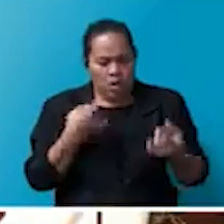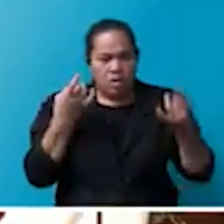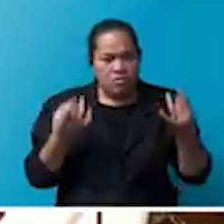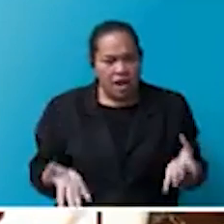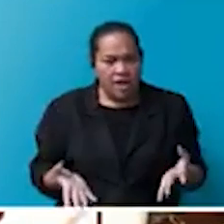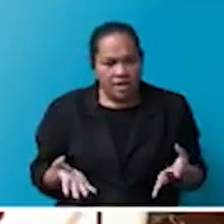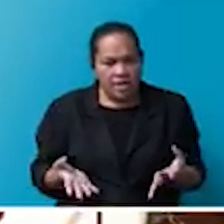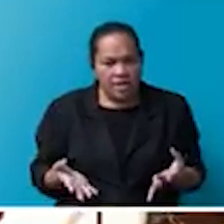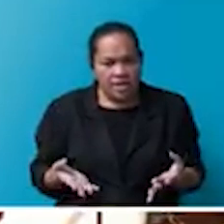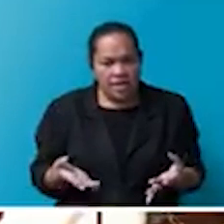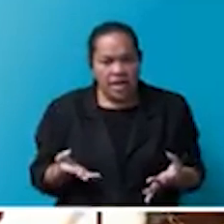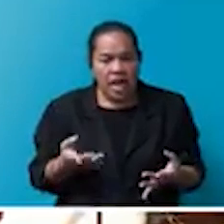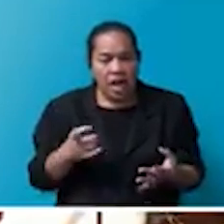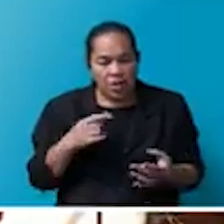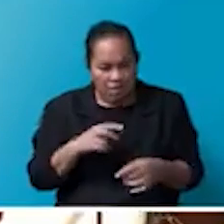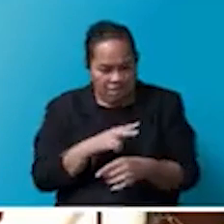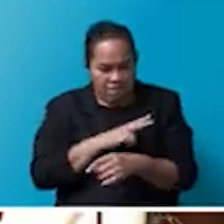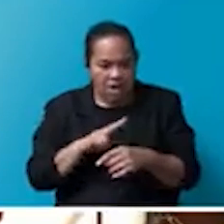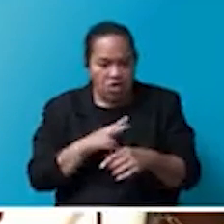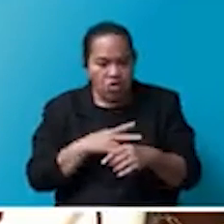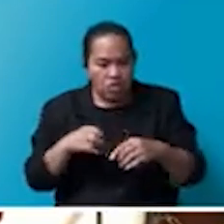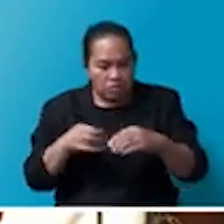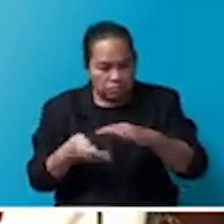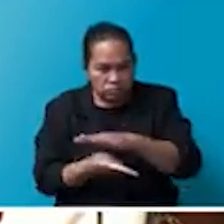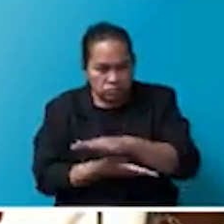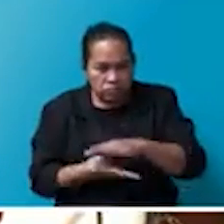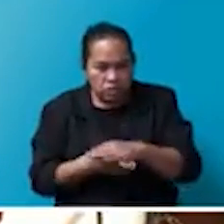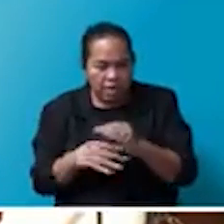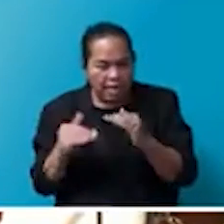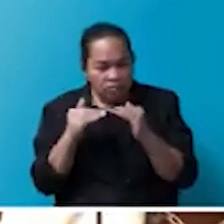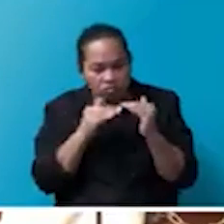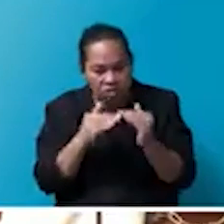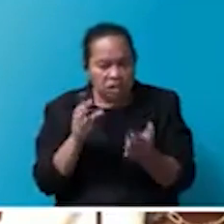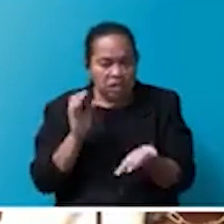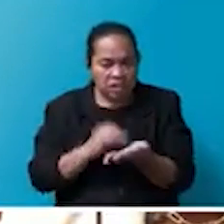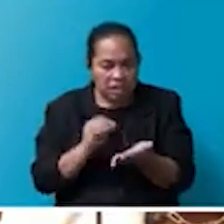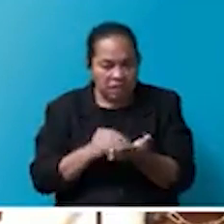guided by values of service, equity, accountability, and care.